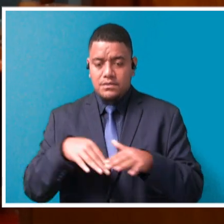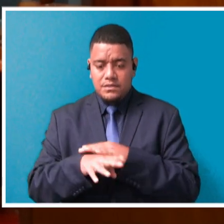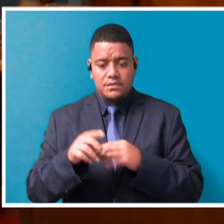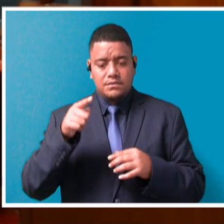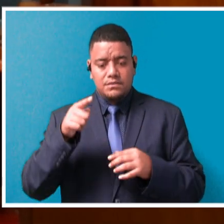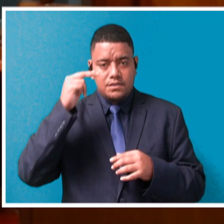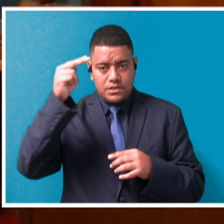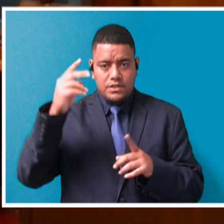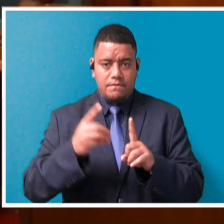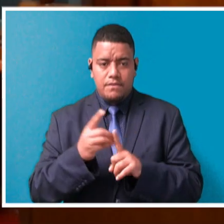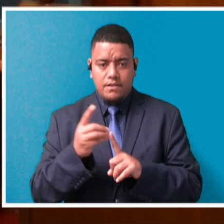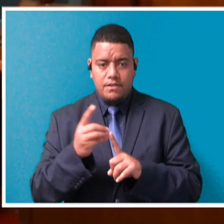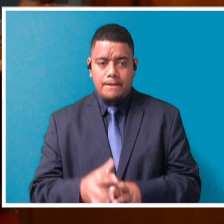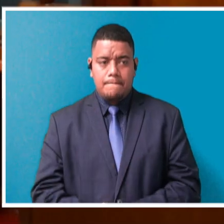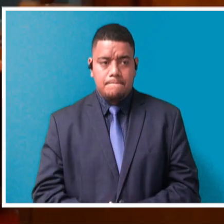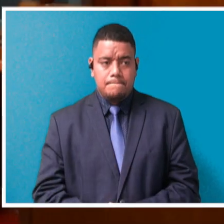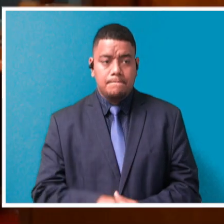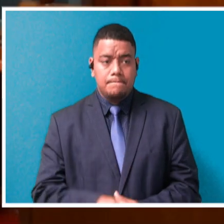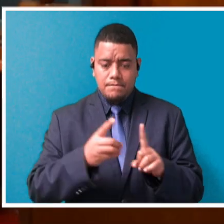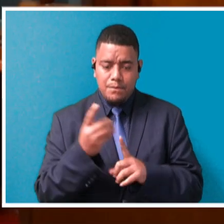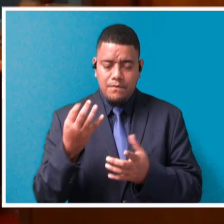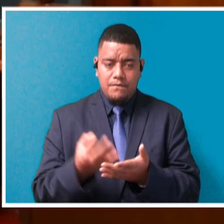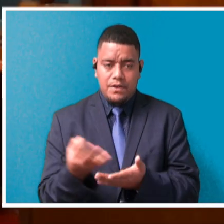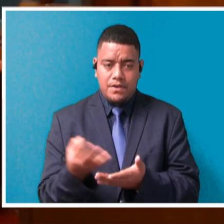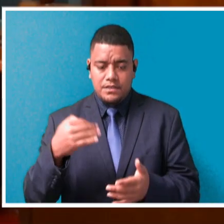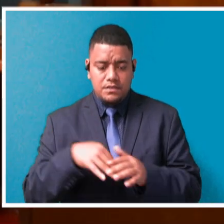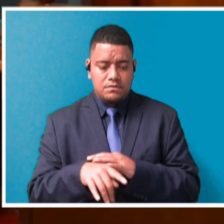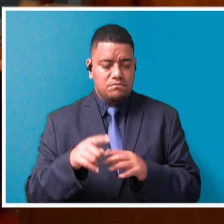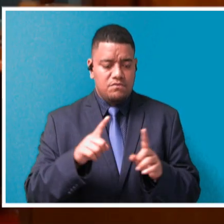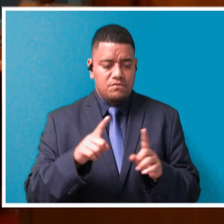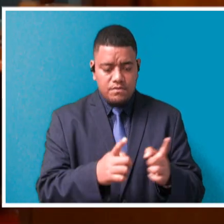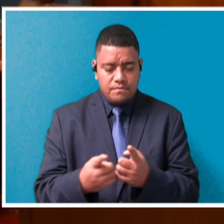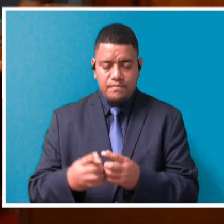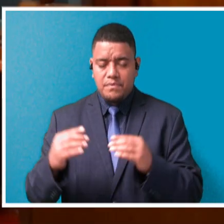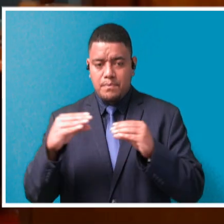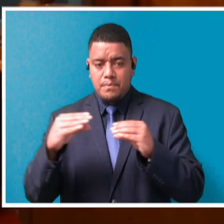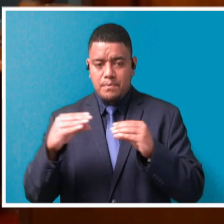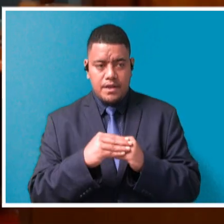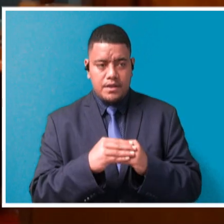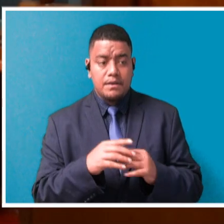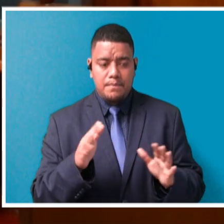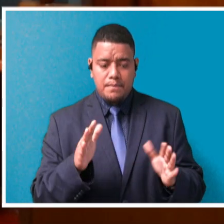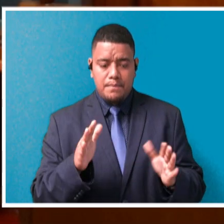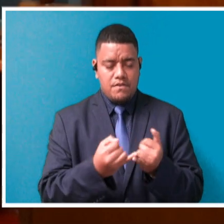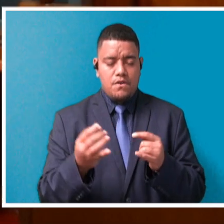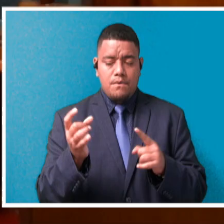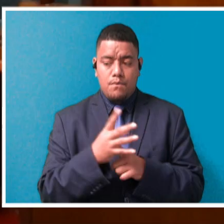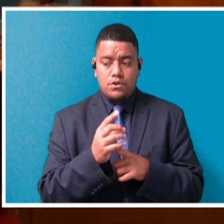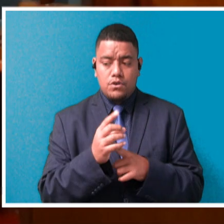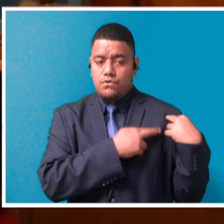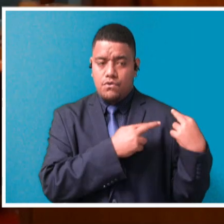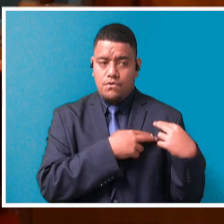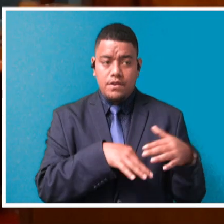architecture. As a development finance institution, the bank plays a critical role